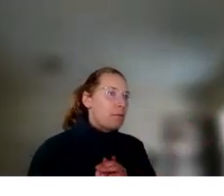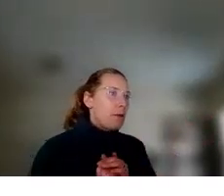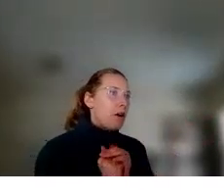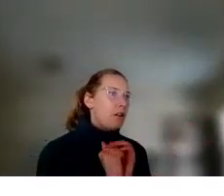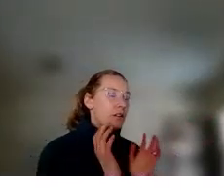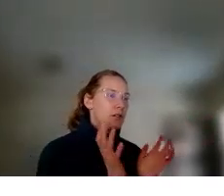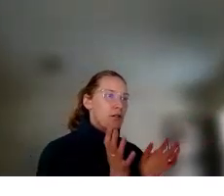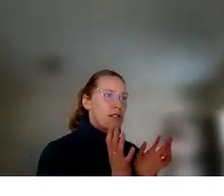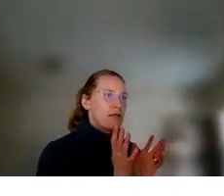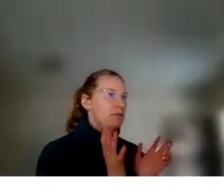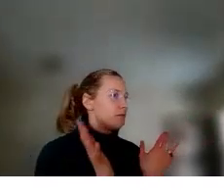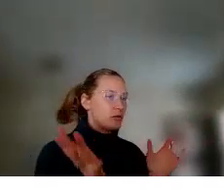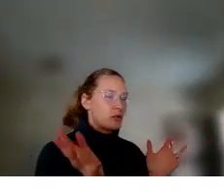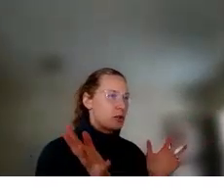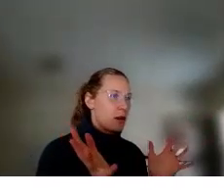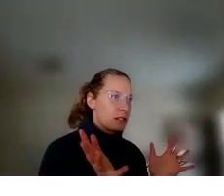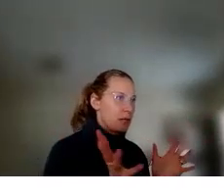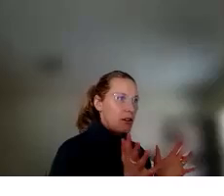those